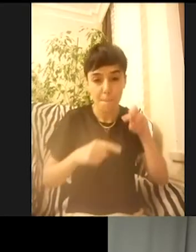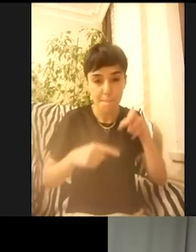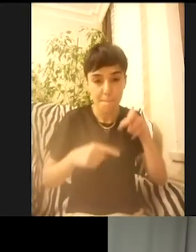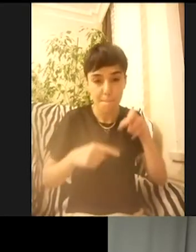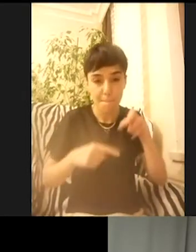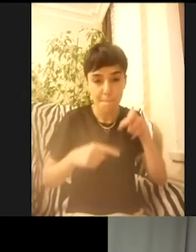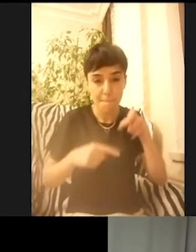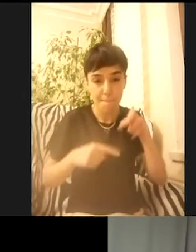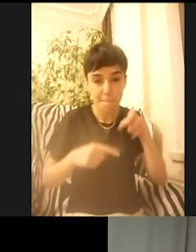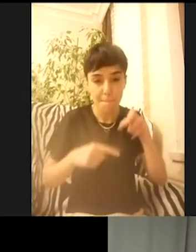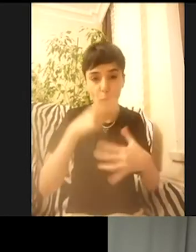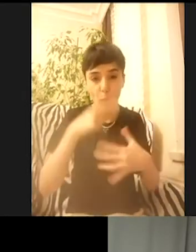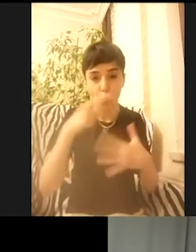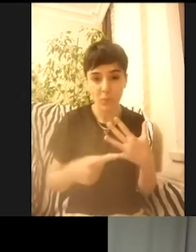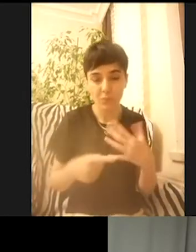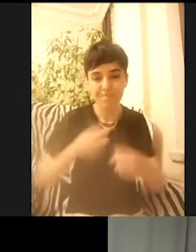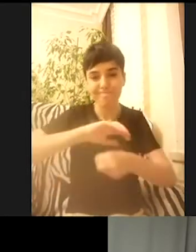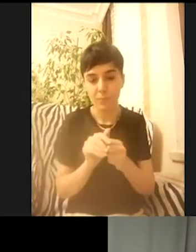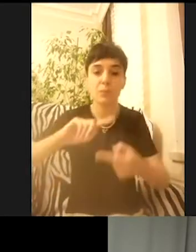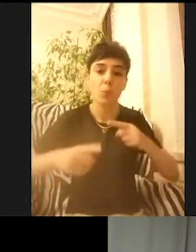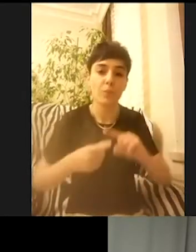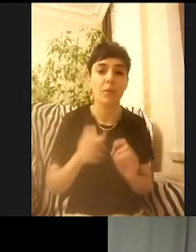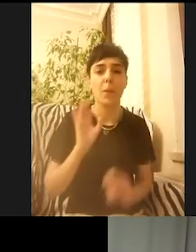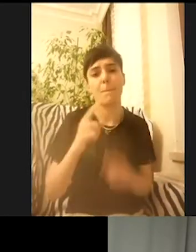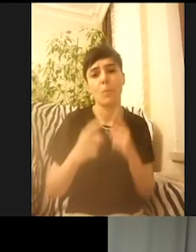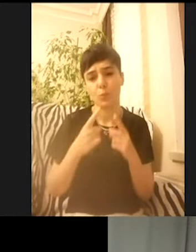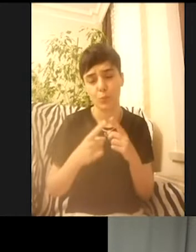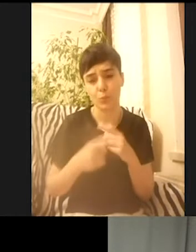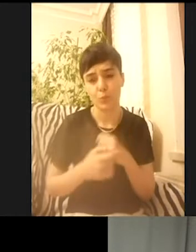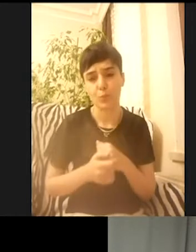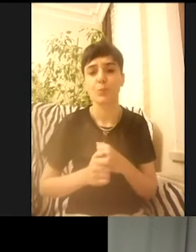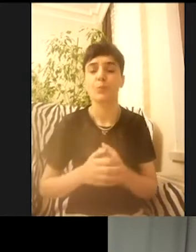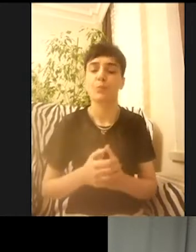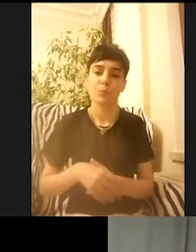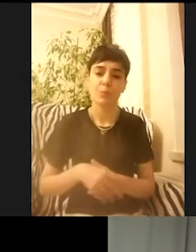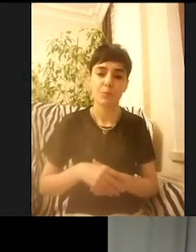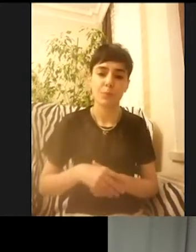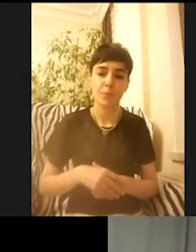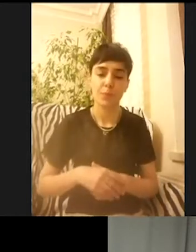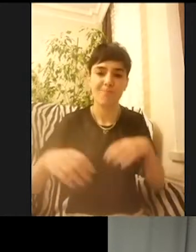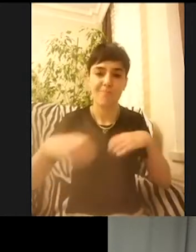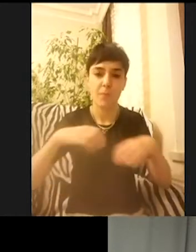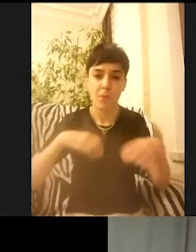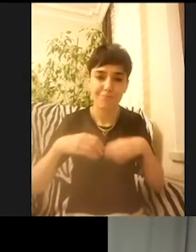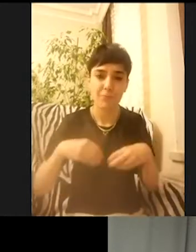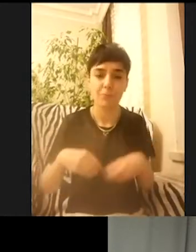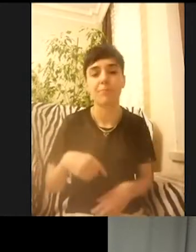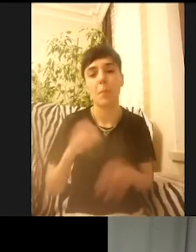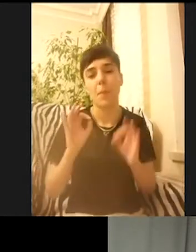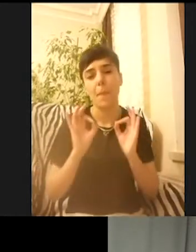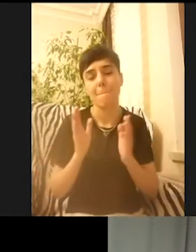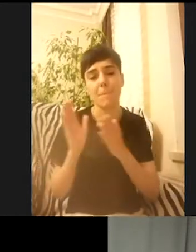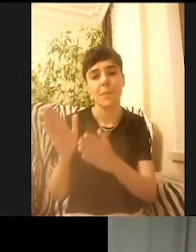the excuse of sustainability is a fallacy, discrimination has not left us. If a club is established for the